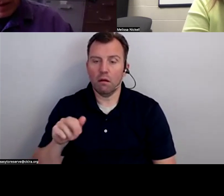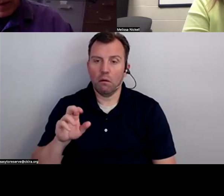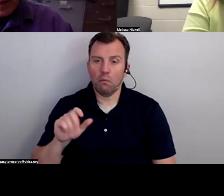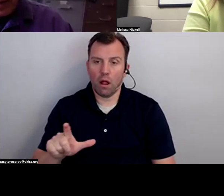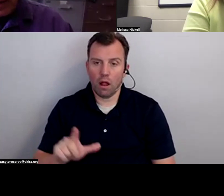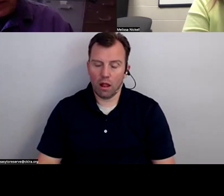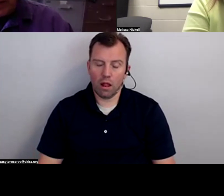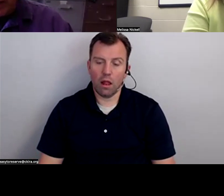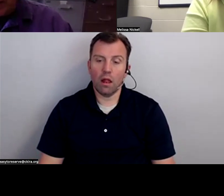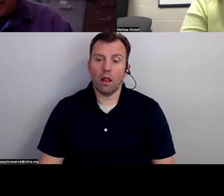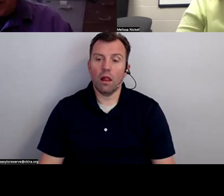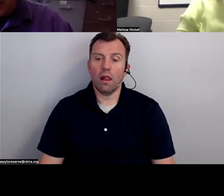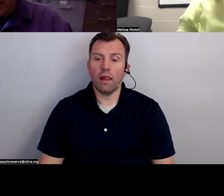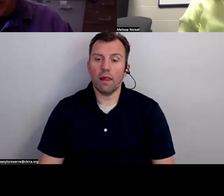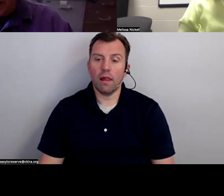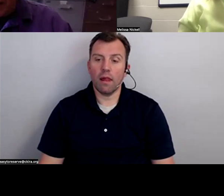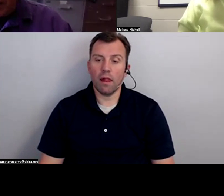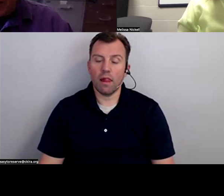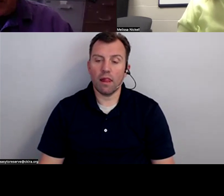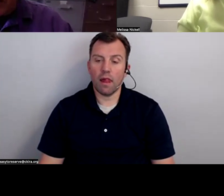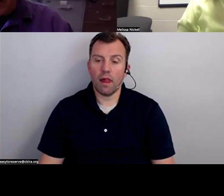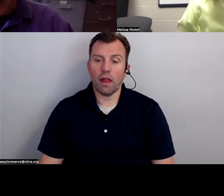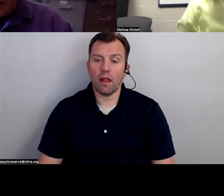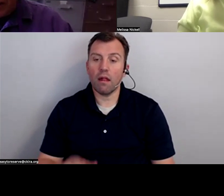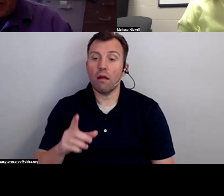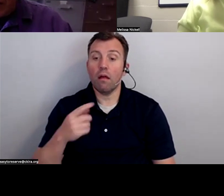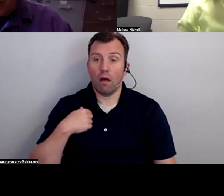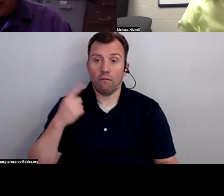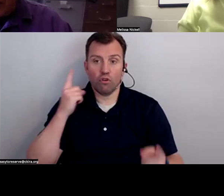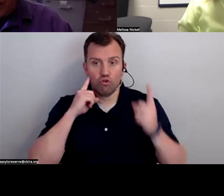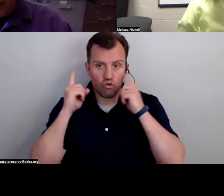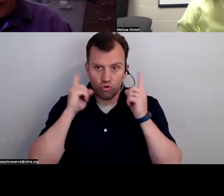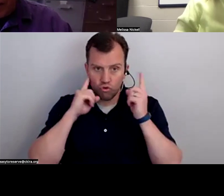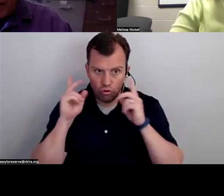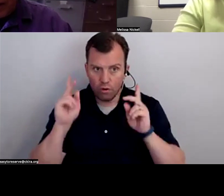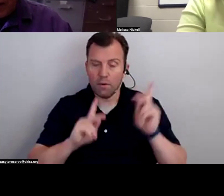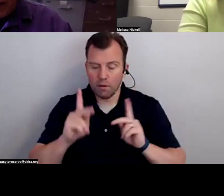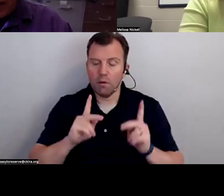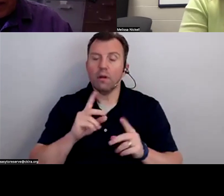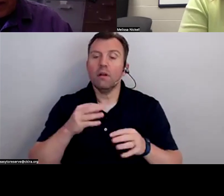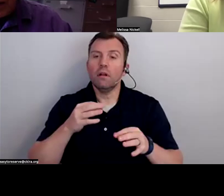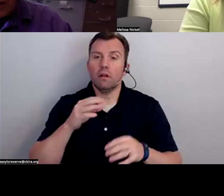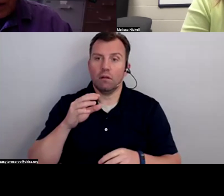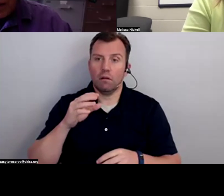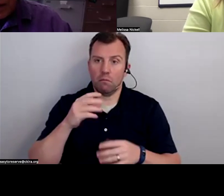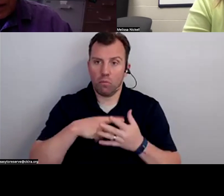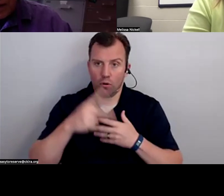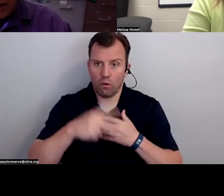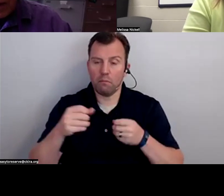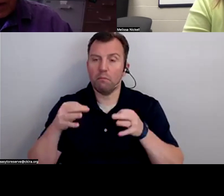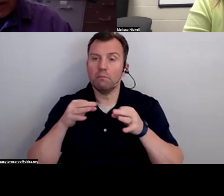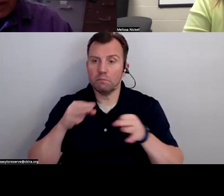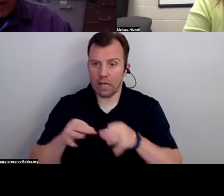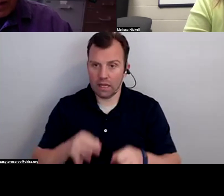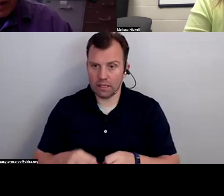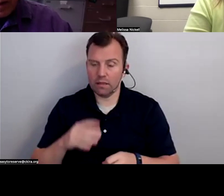when the way that I've heard program officers describe this sort of situation where they don't have a percentile